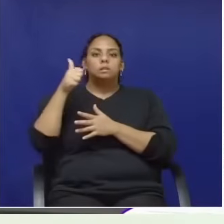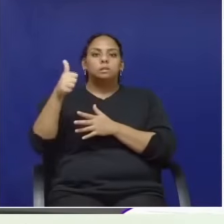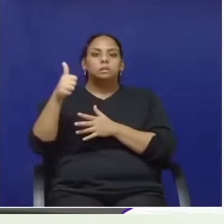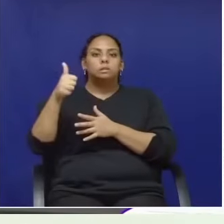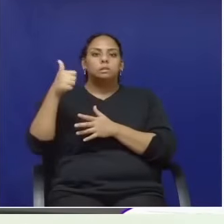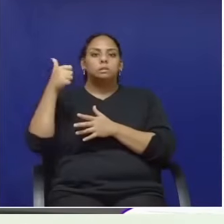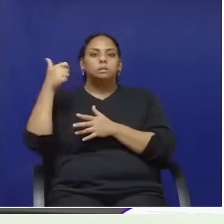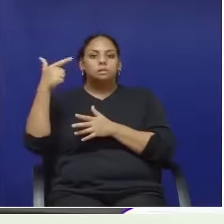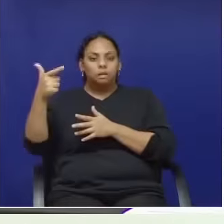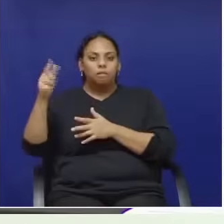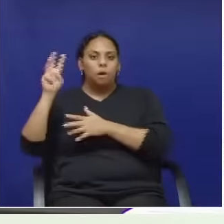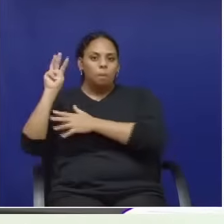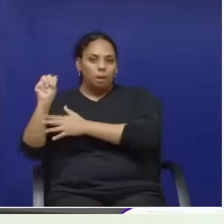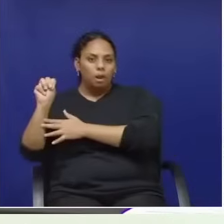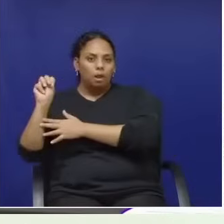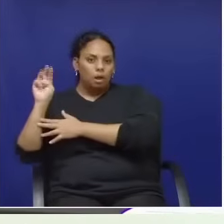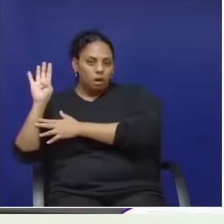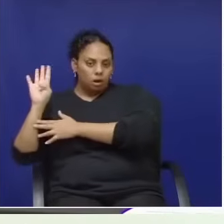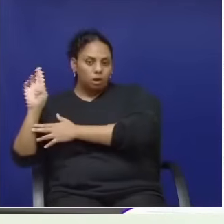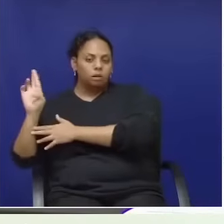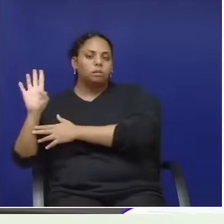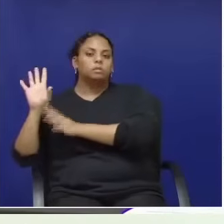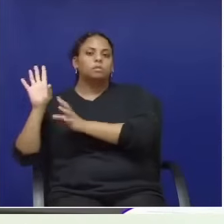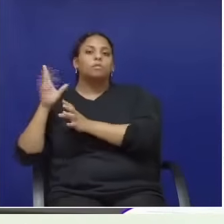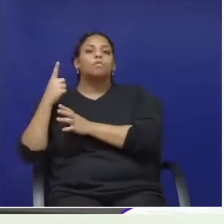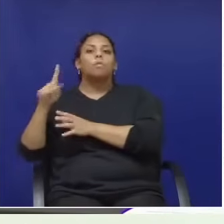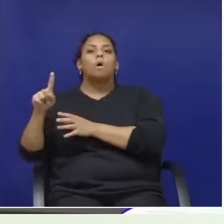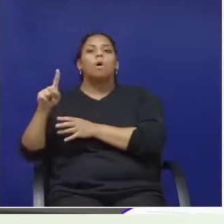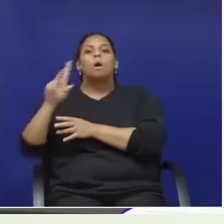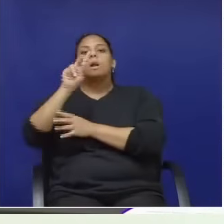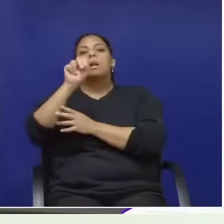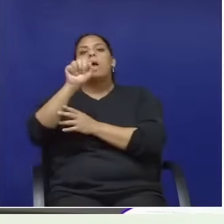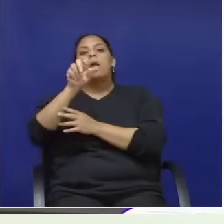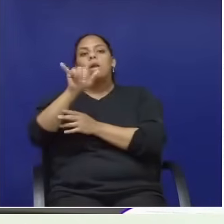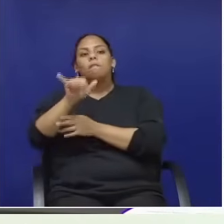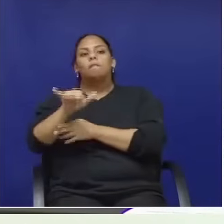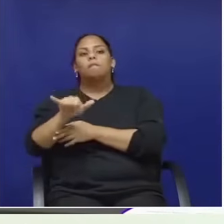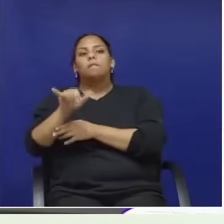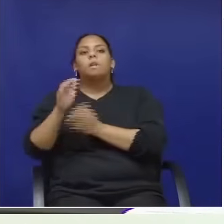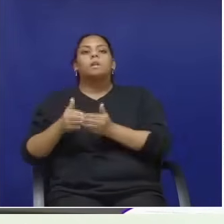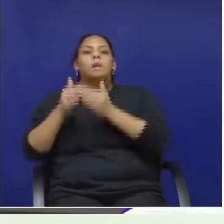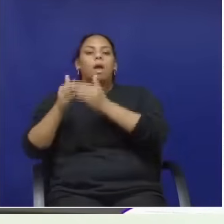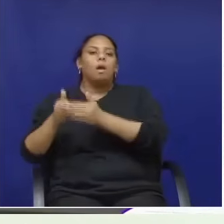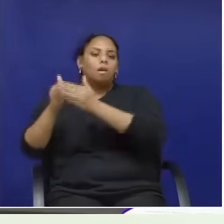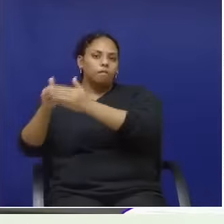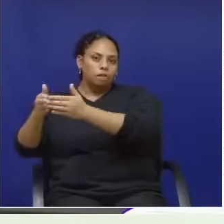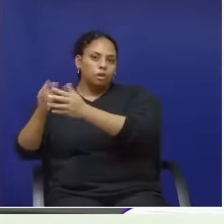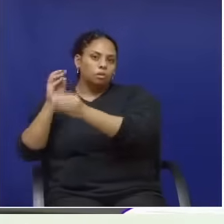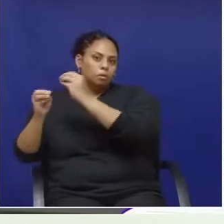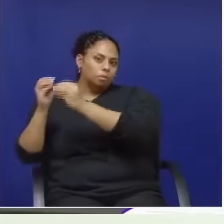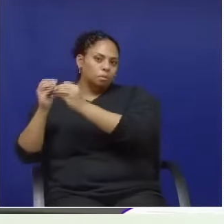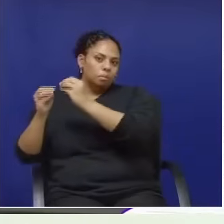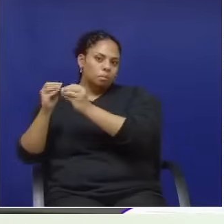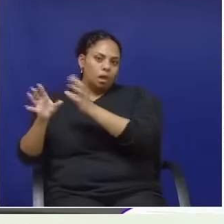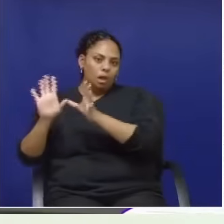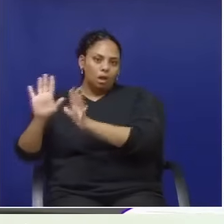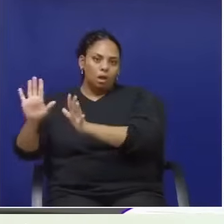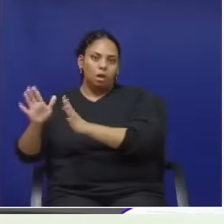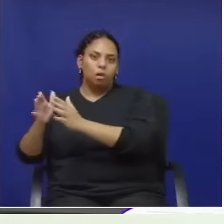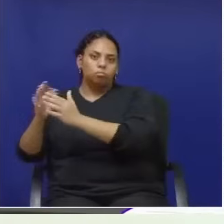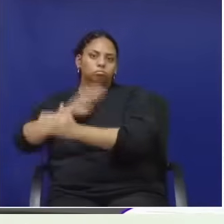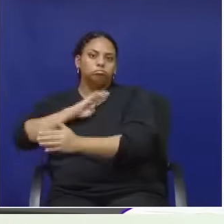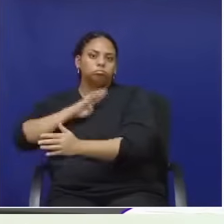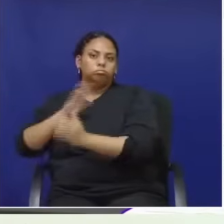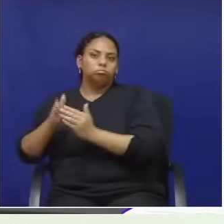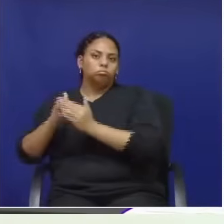607 million rands earmarked for Navy to repair and maintain naval platforms, and